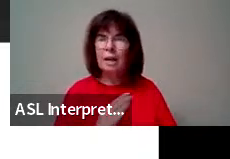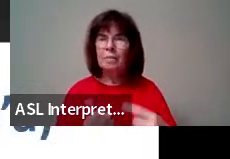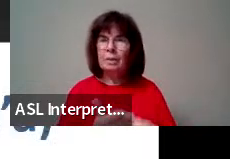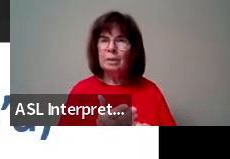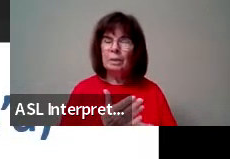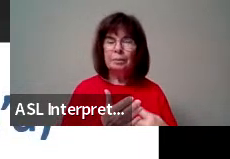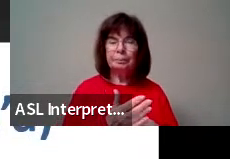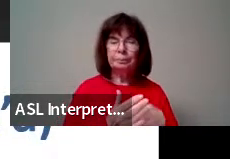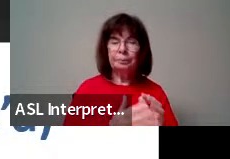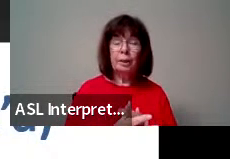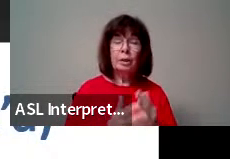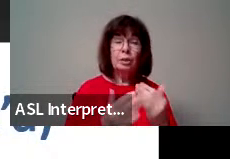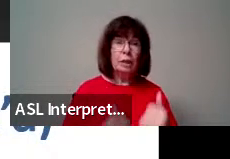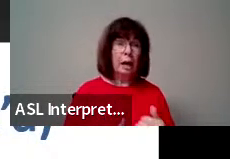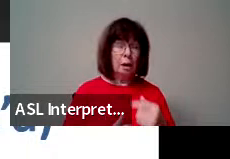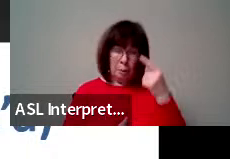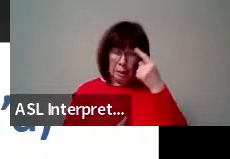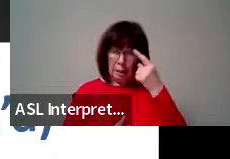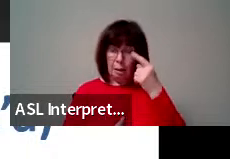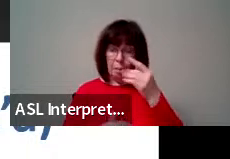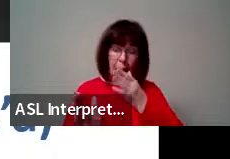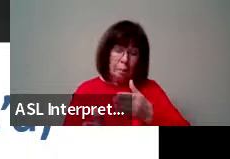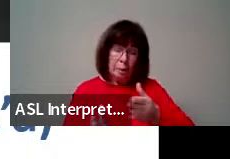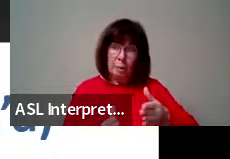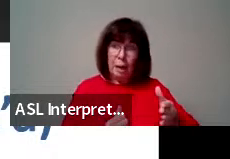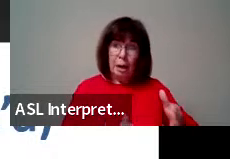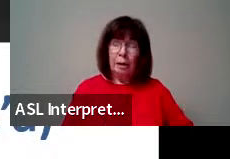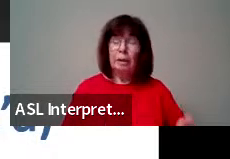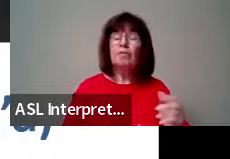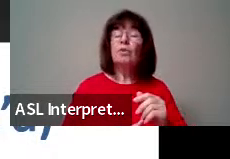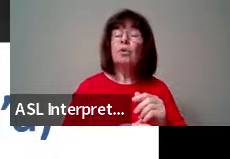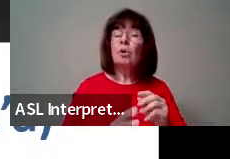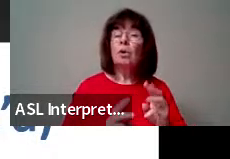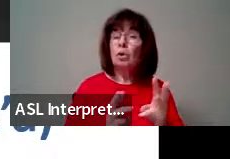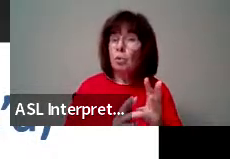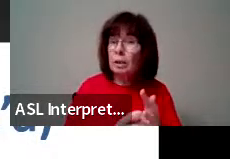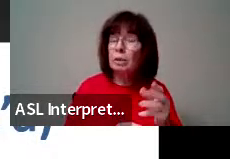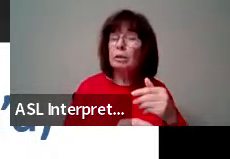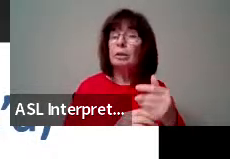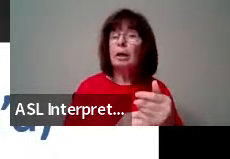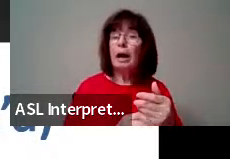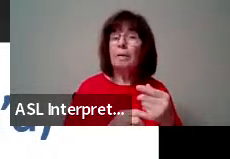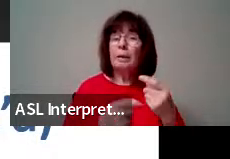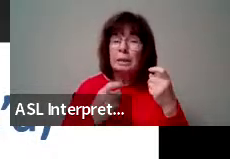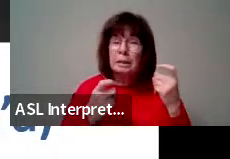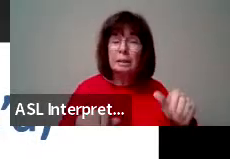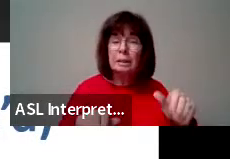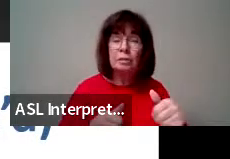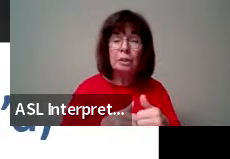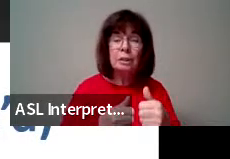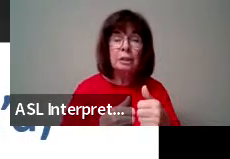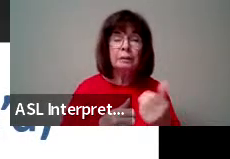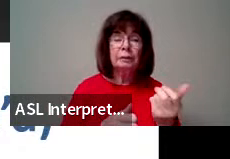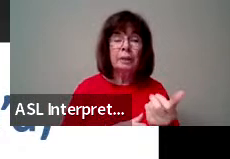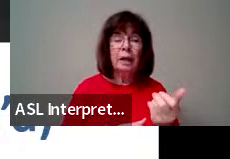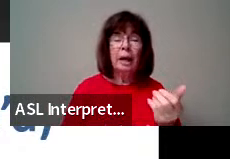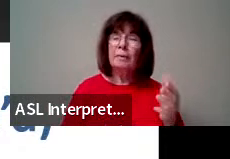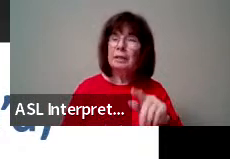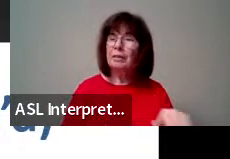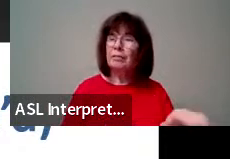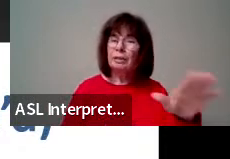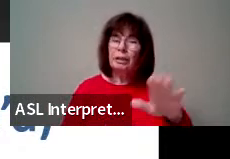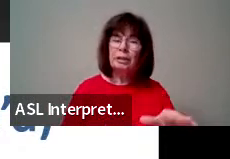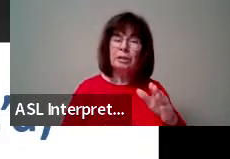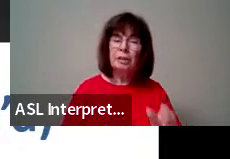about preparing for the winter, as we're thinking about the successes and challenges and areas of growth that you all have